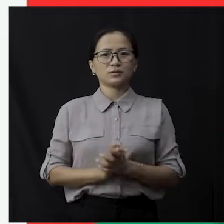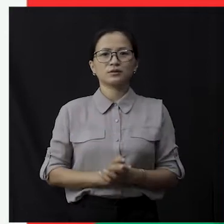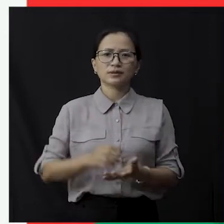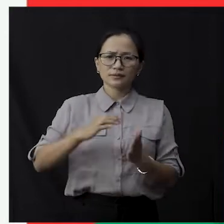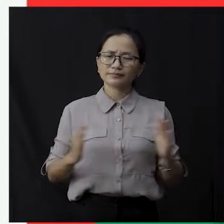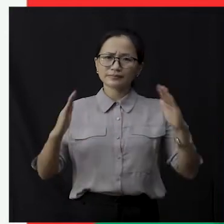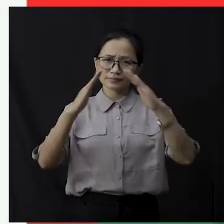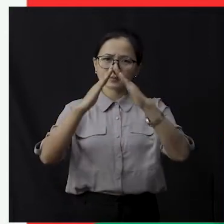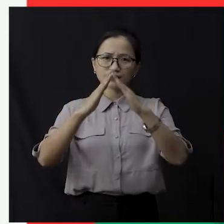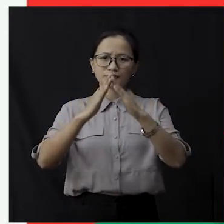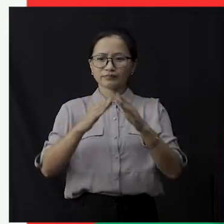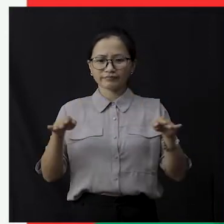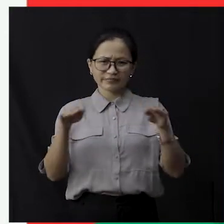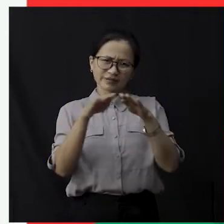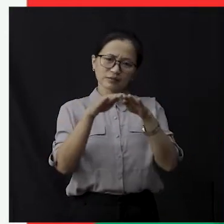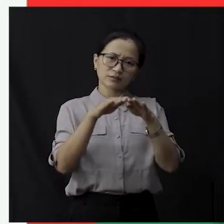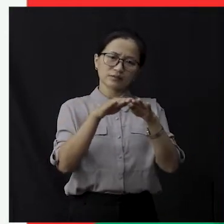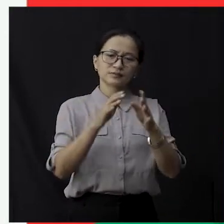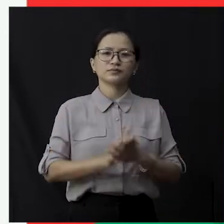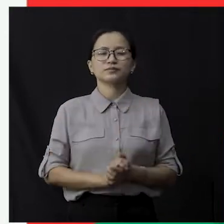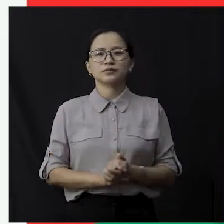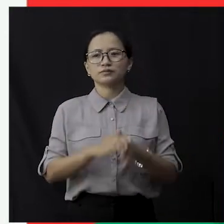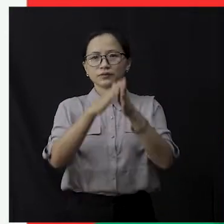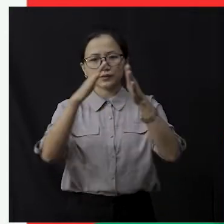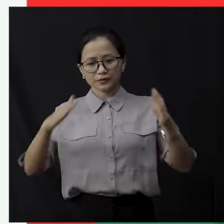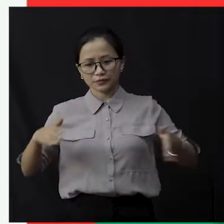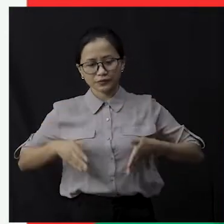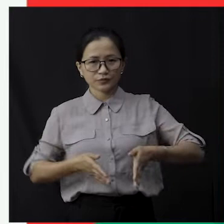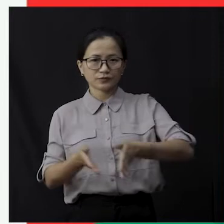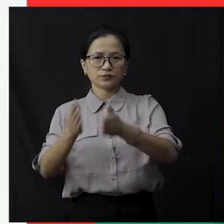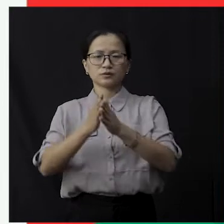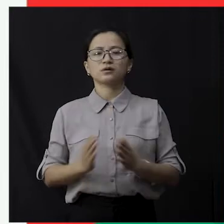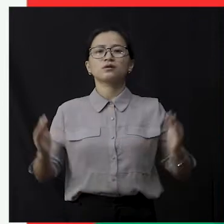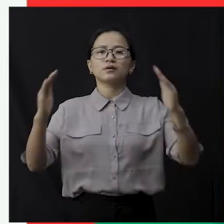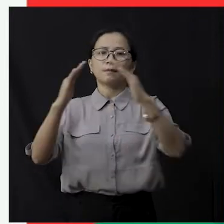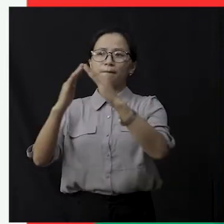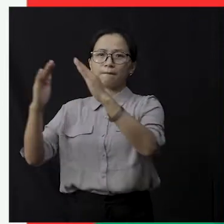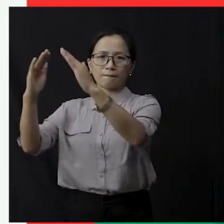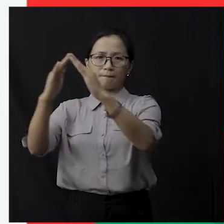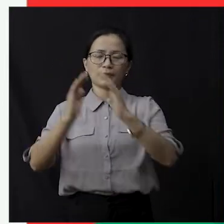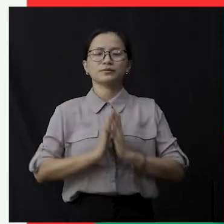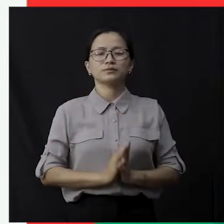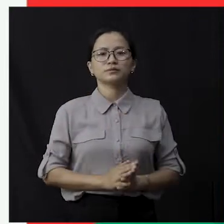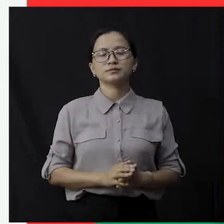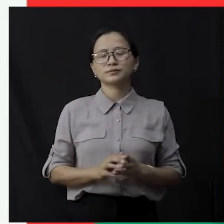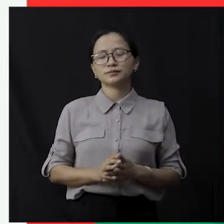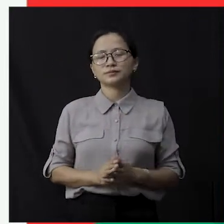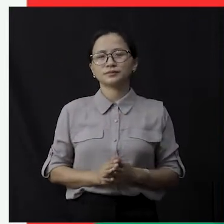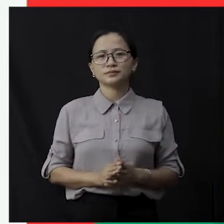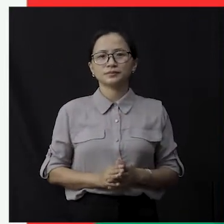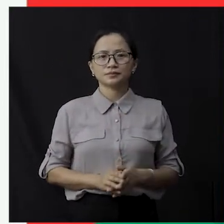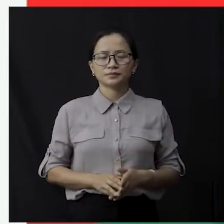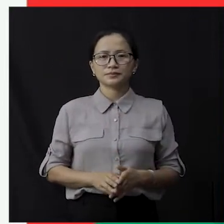hills, valley, river, mountain, etc.